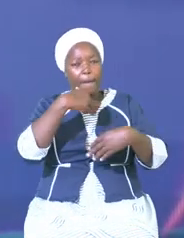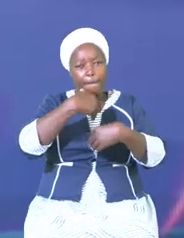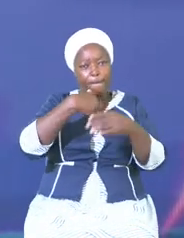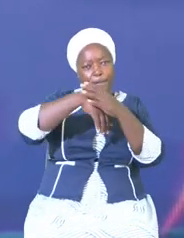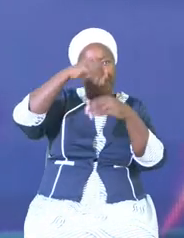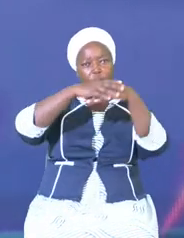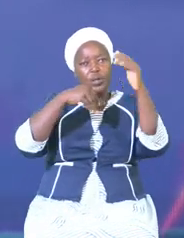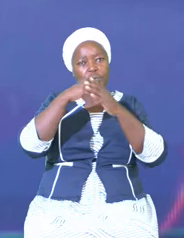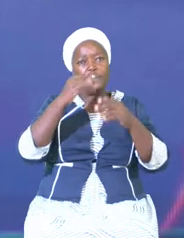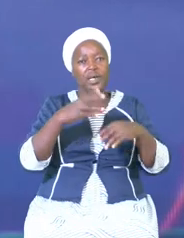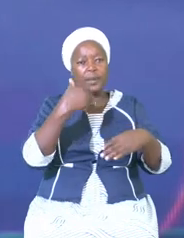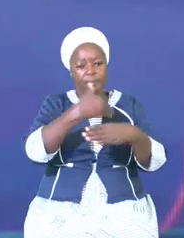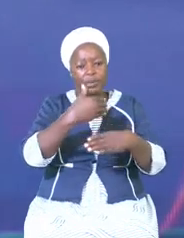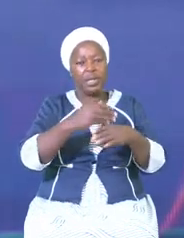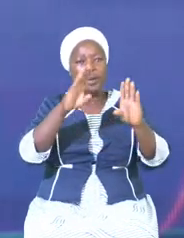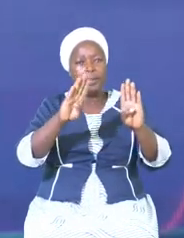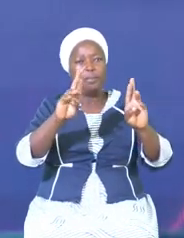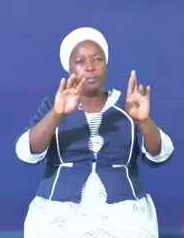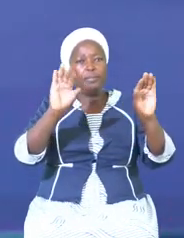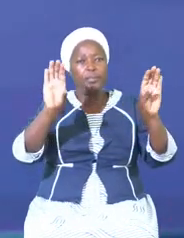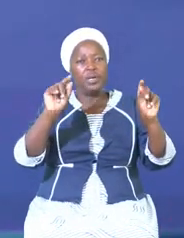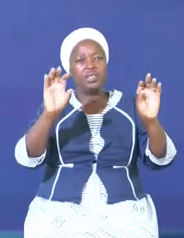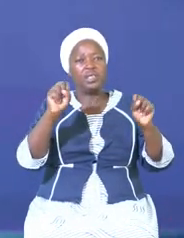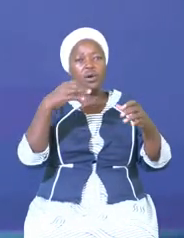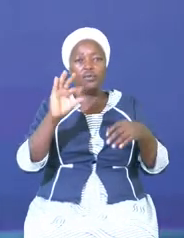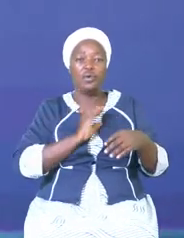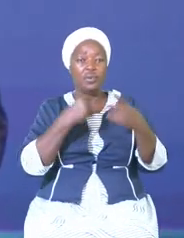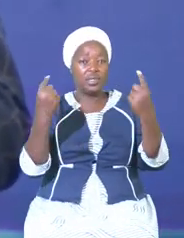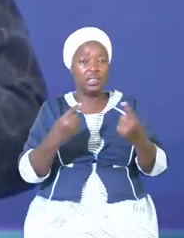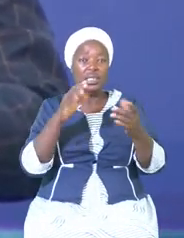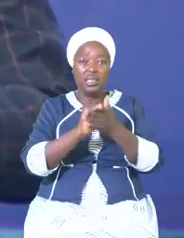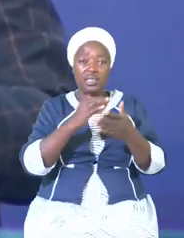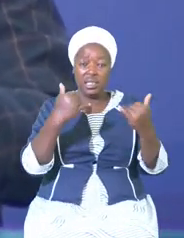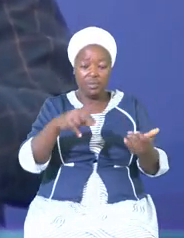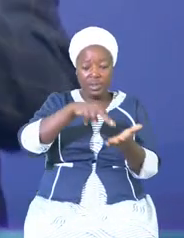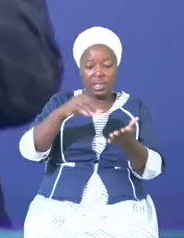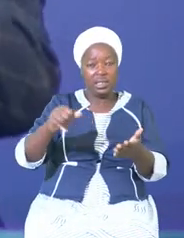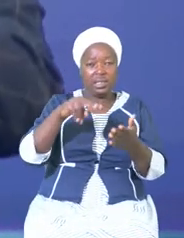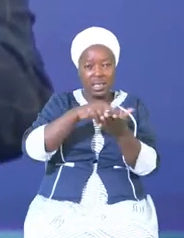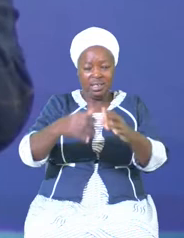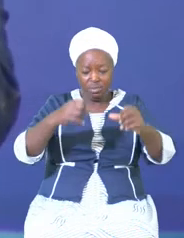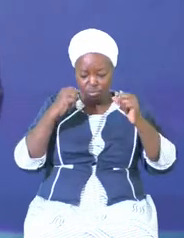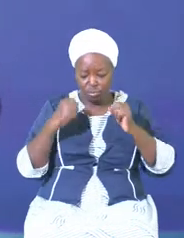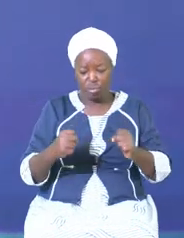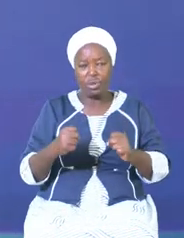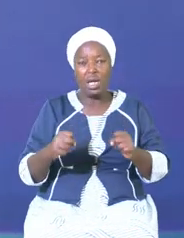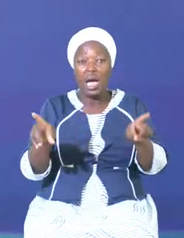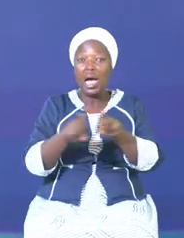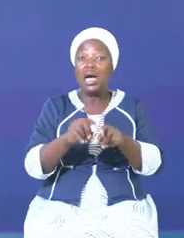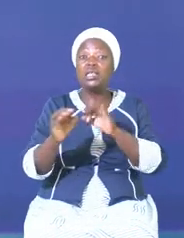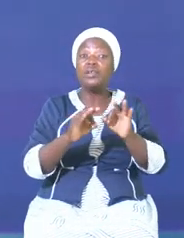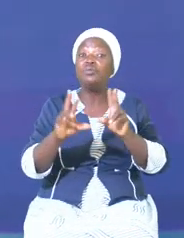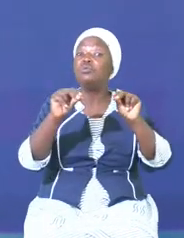the bricks of our sin, that is now standing firm, as if no